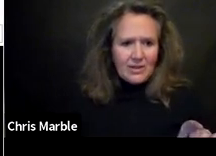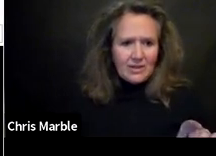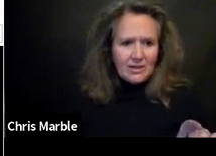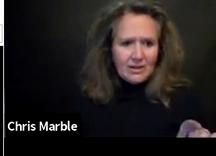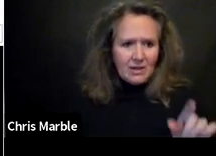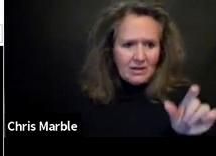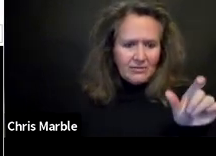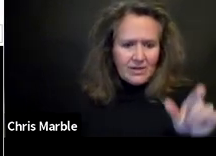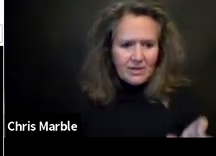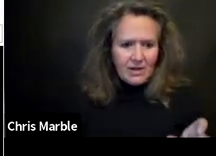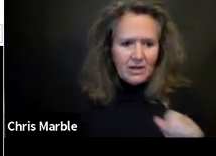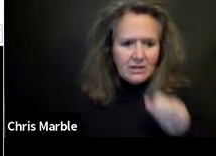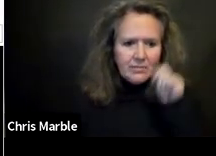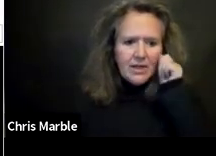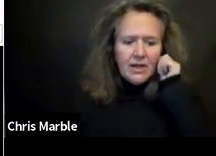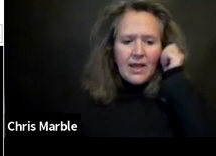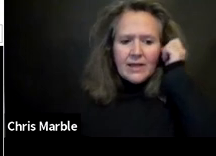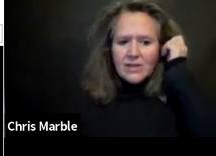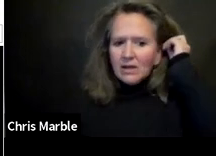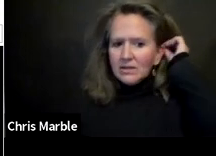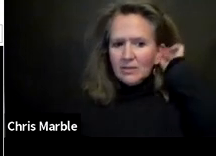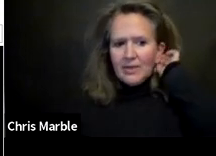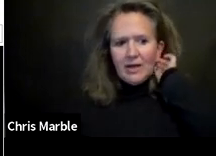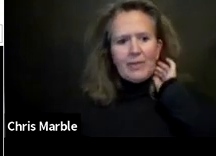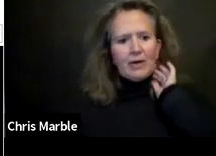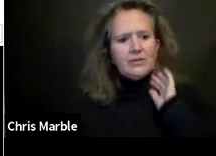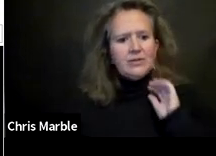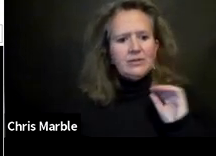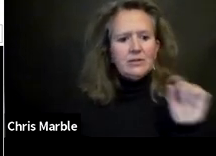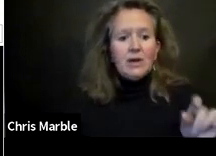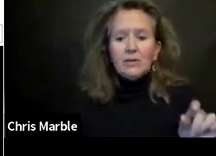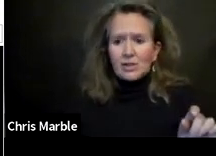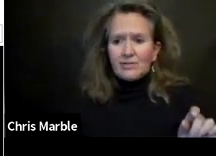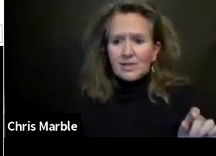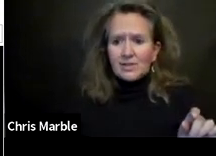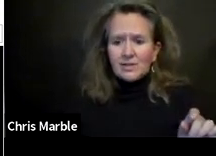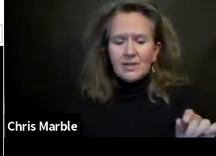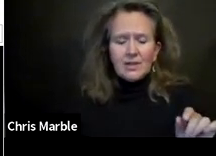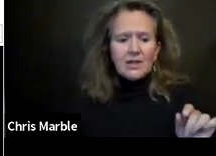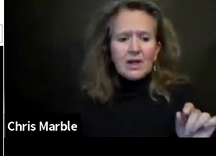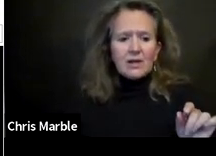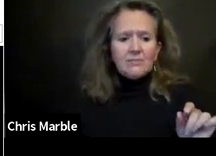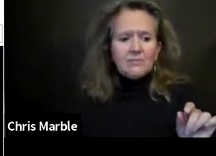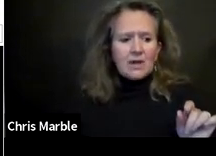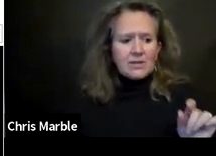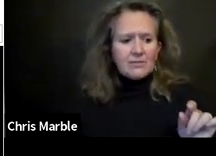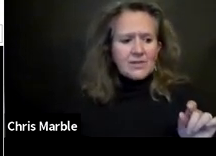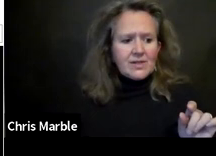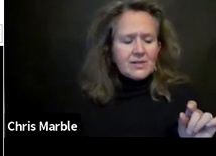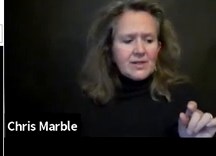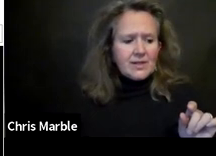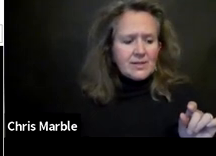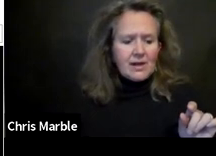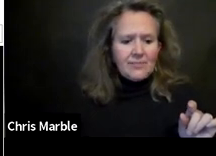to the hard of hearing column and talk a little bit about CART services. CART